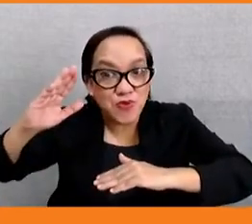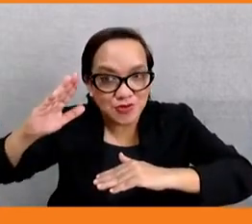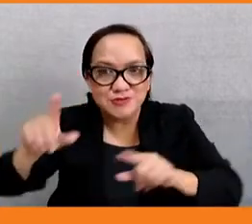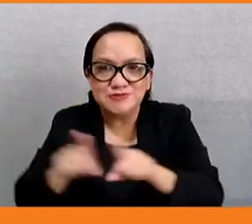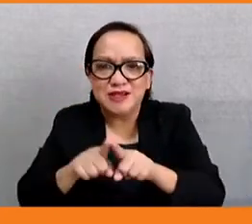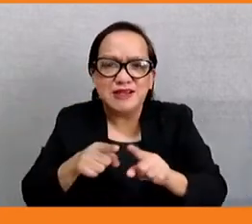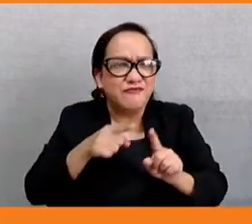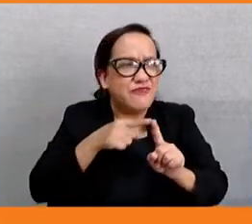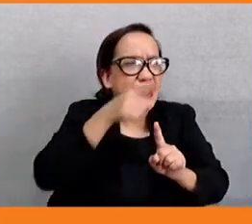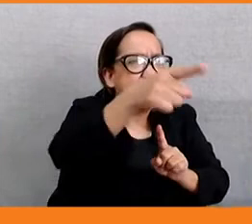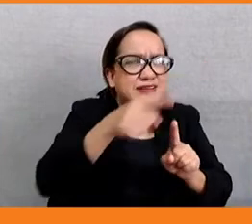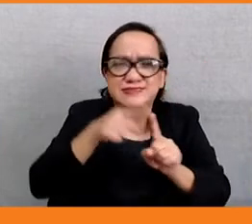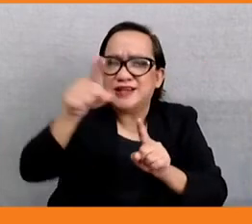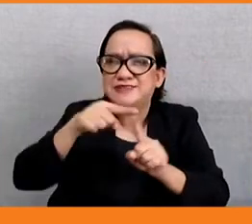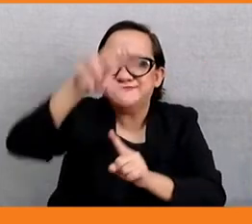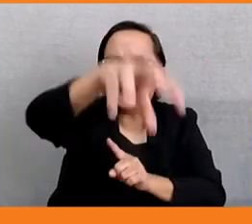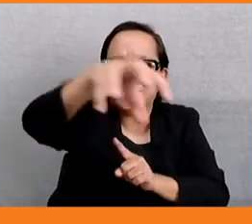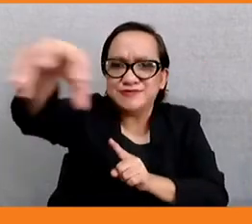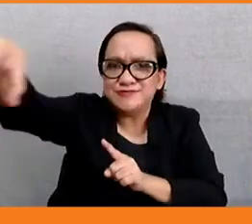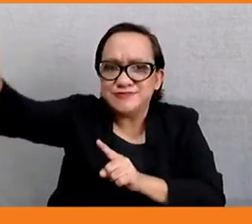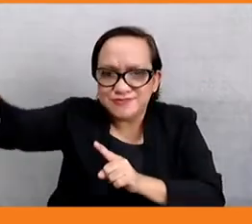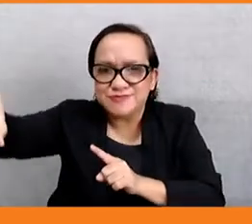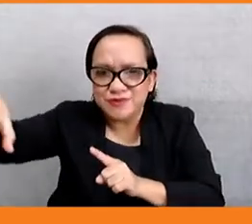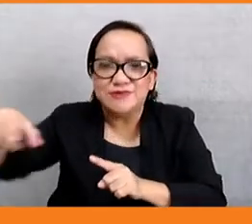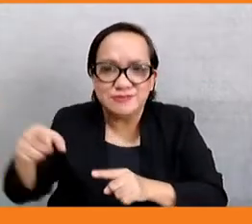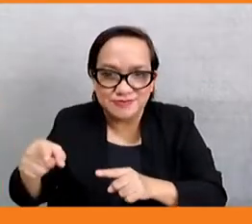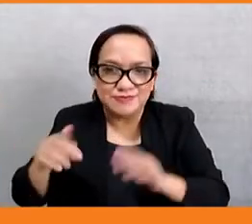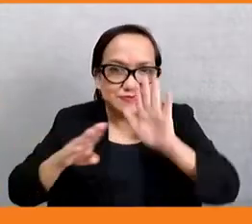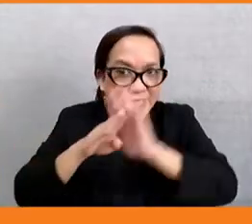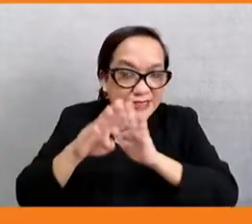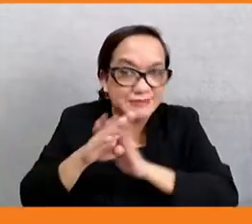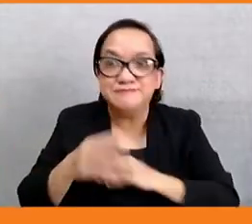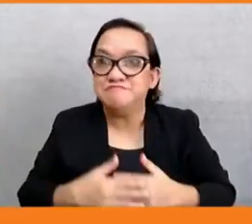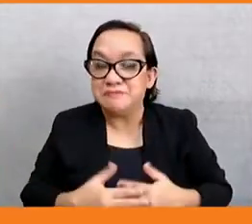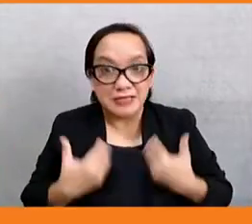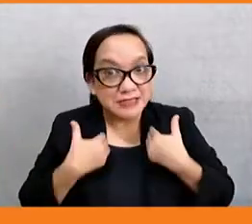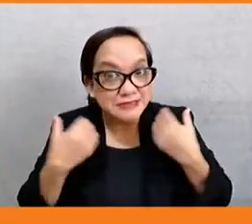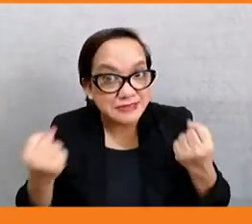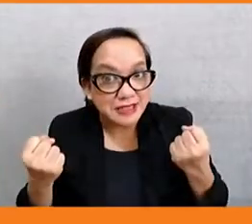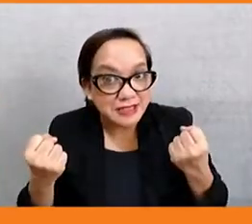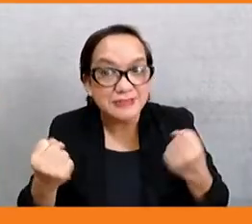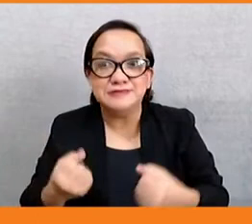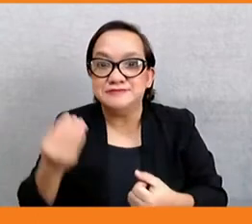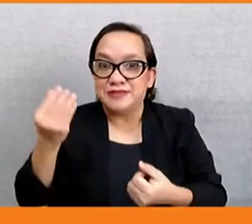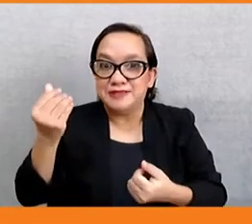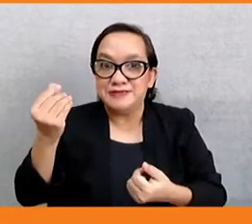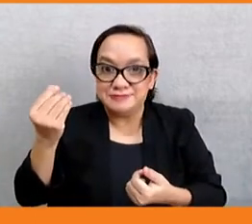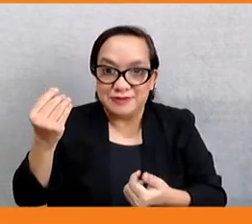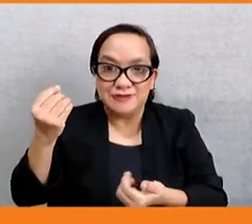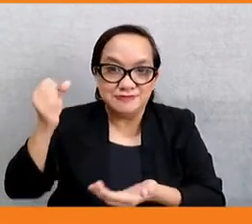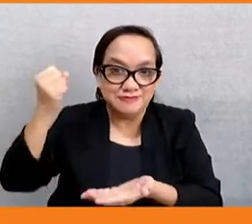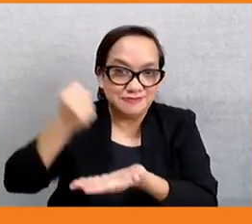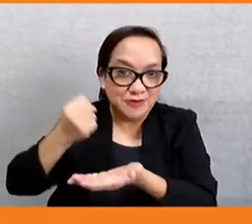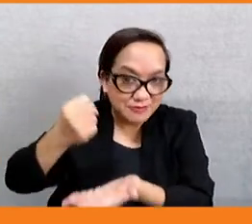health, urban services, value chain finance, and impact investment. A